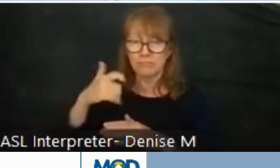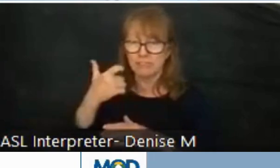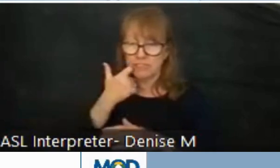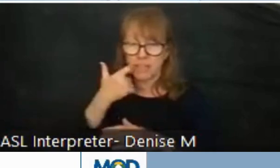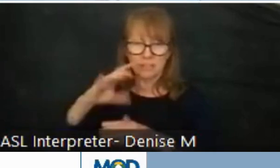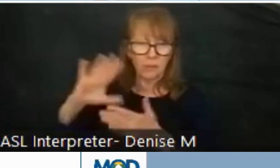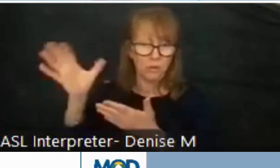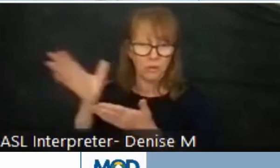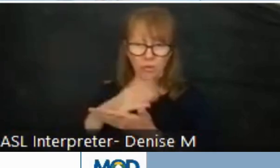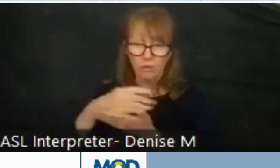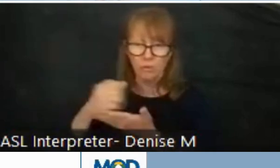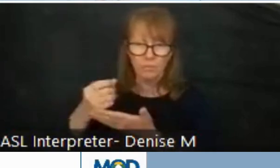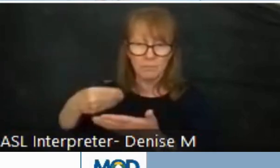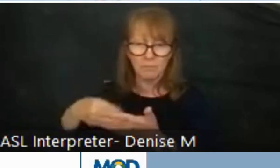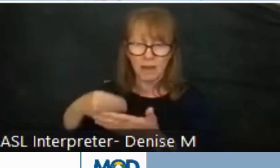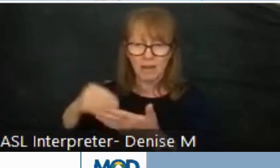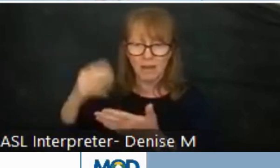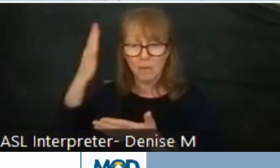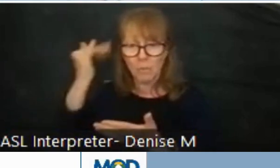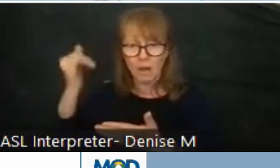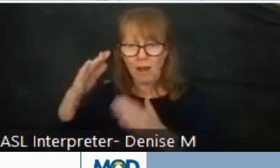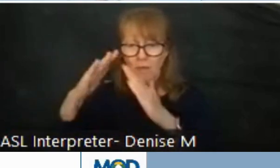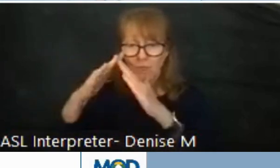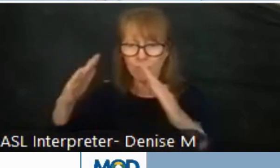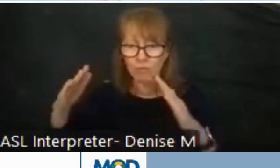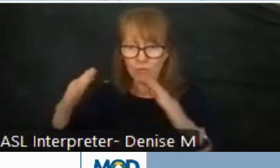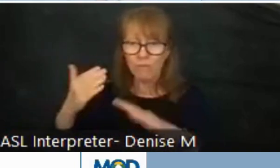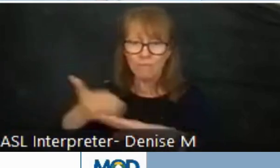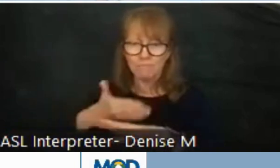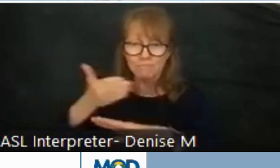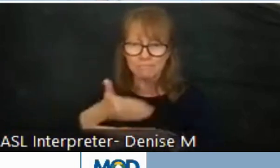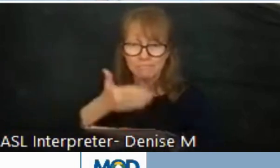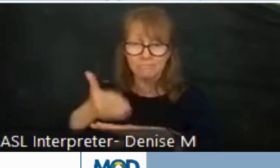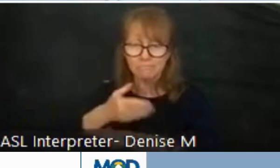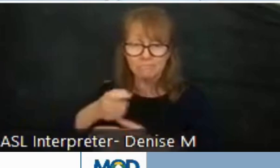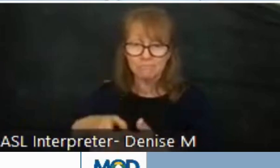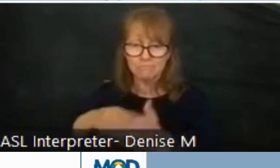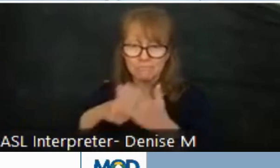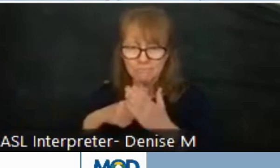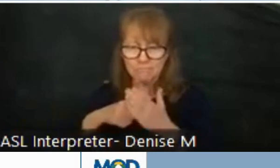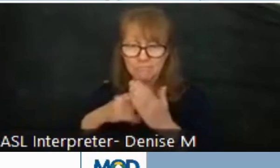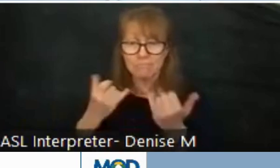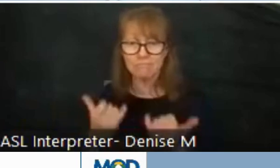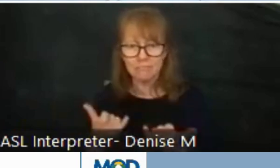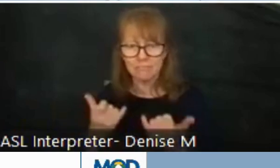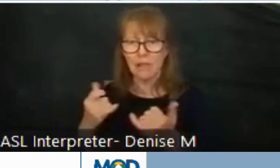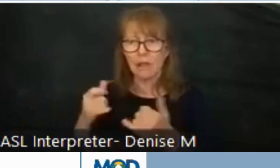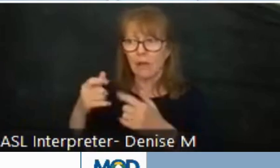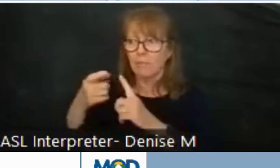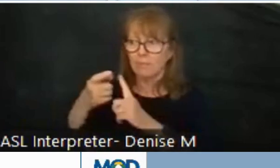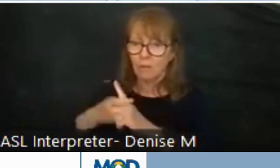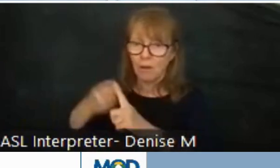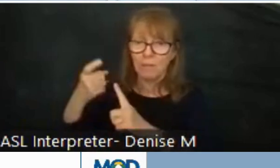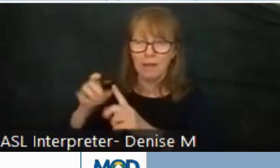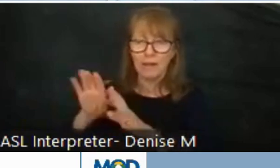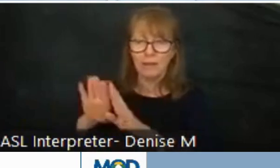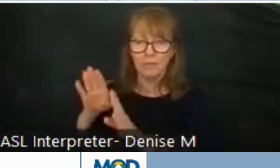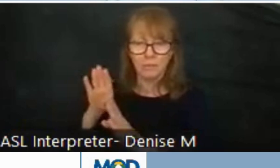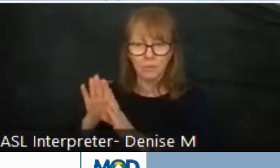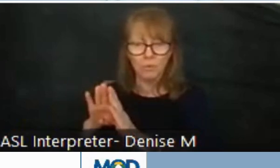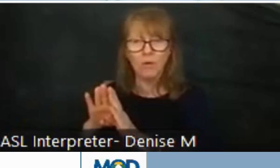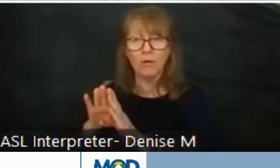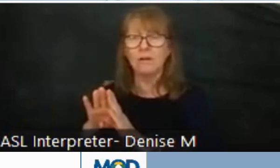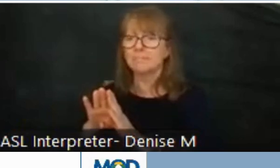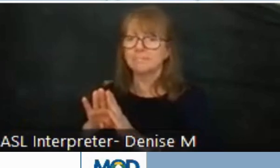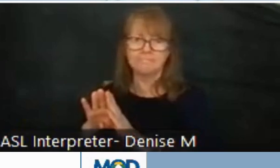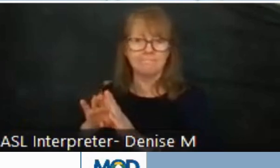And even in a really big building, asking for someone to bring your mail to you each day is a lot to ask if the